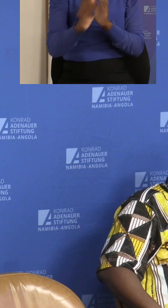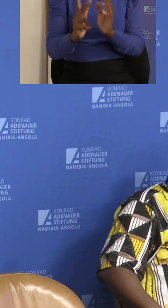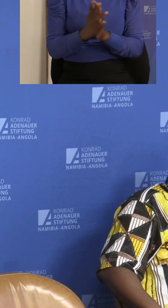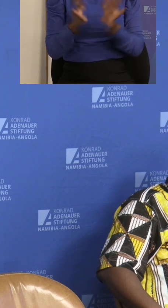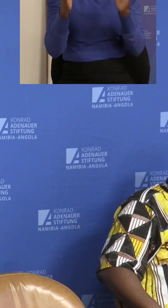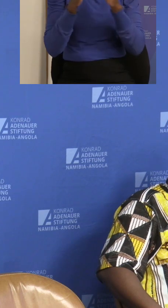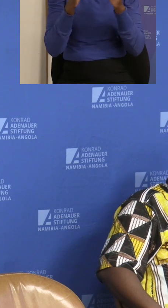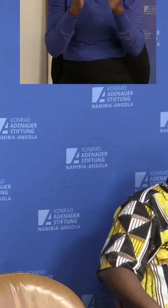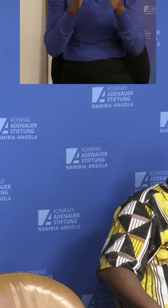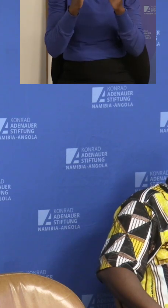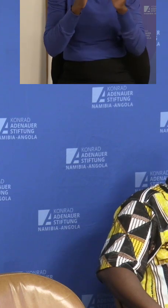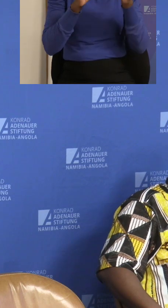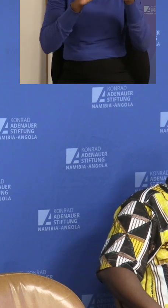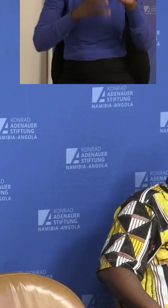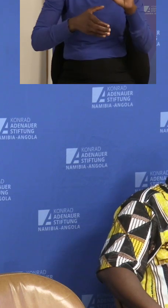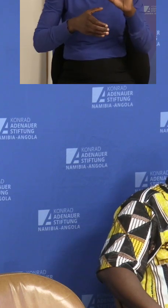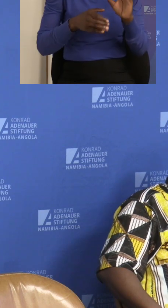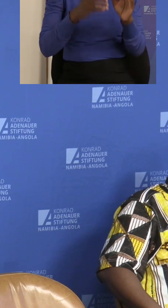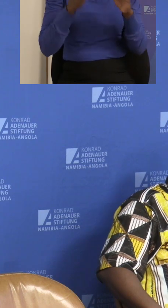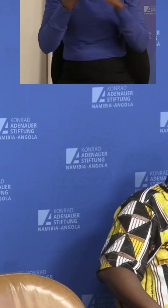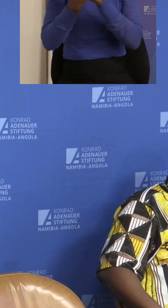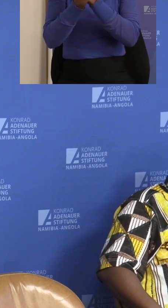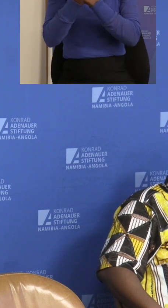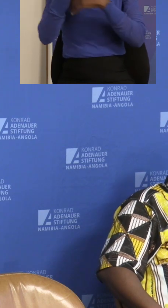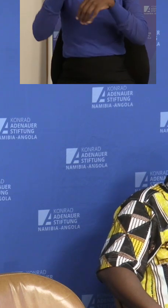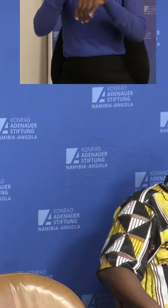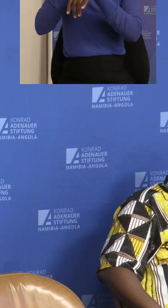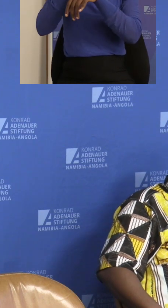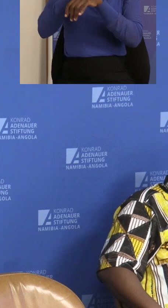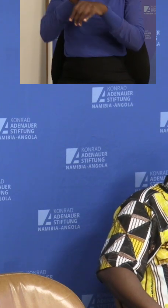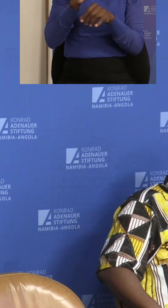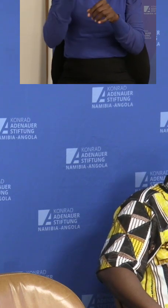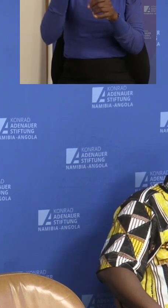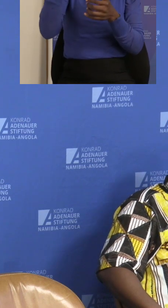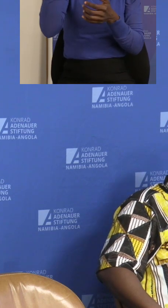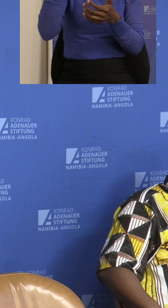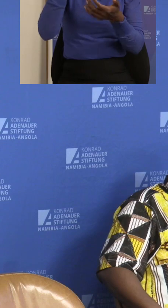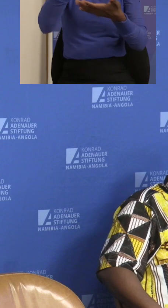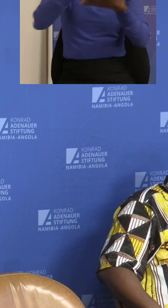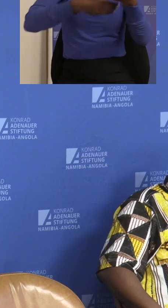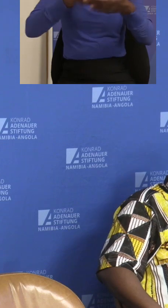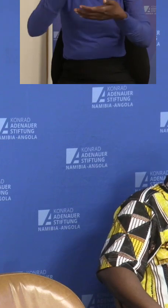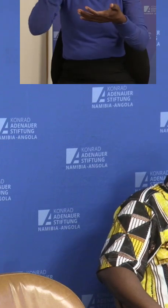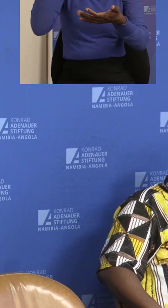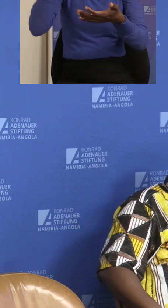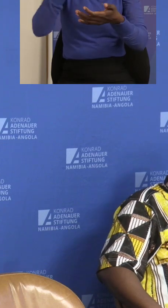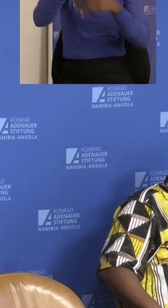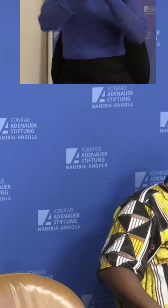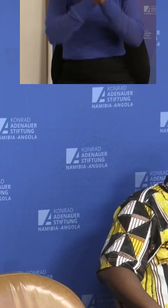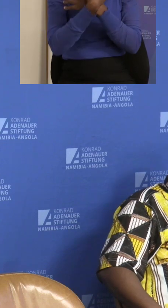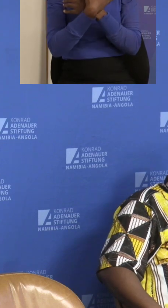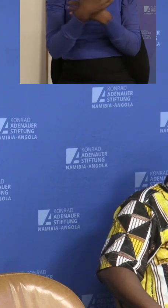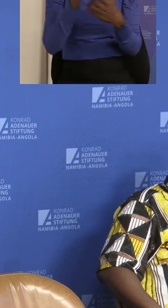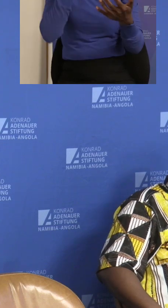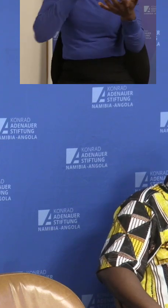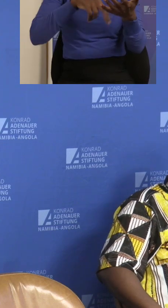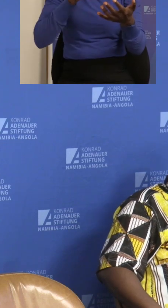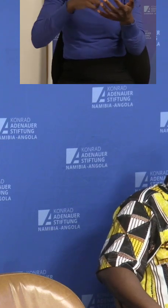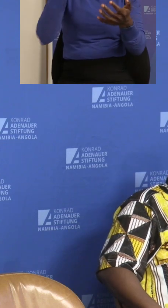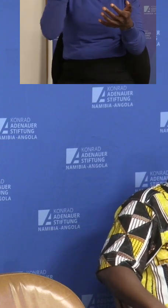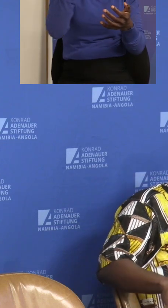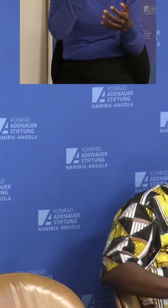send the audio, but he has sent his speech. So at that juncture, I'm going to read the speech, also to provoke the discussions as well, and